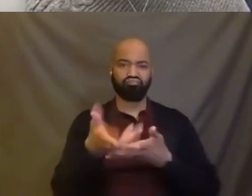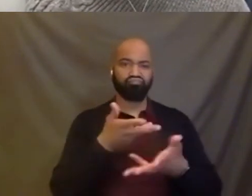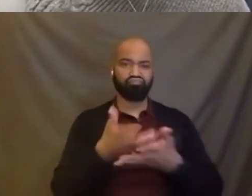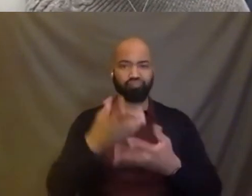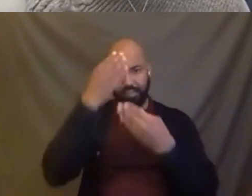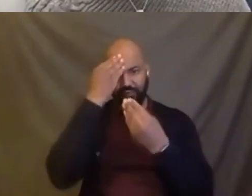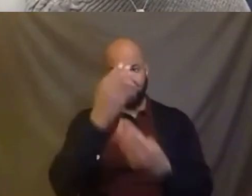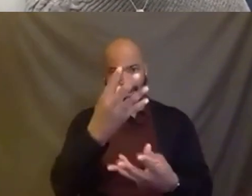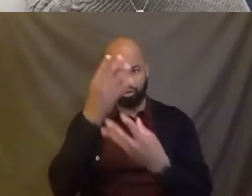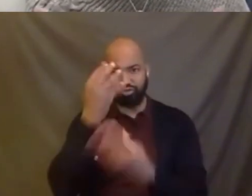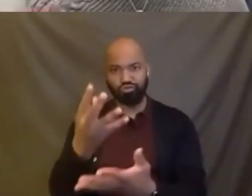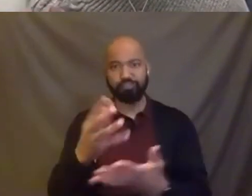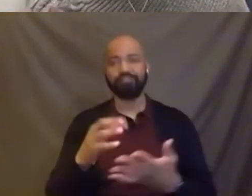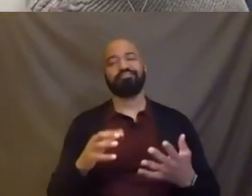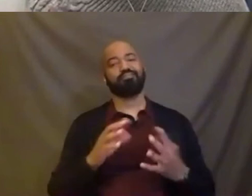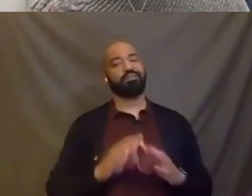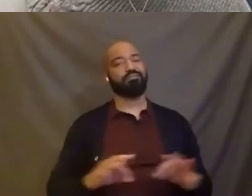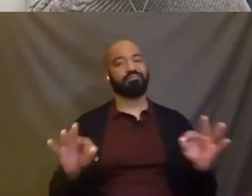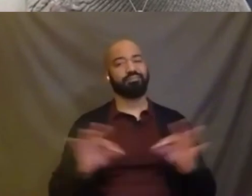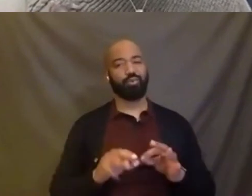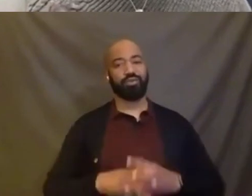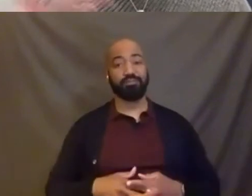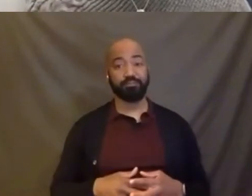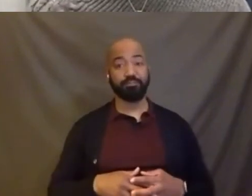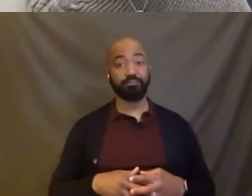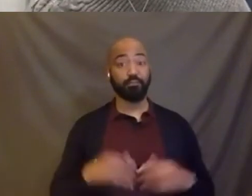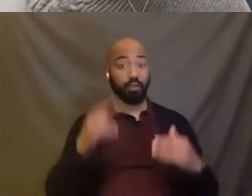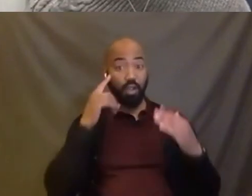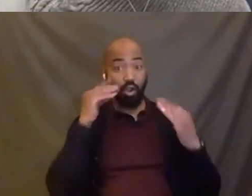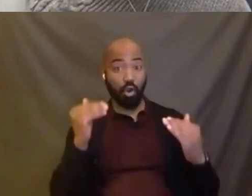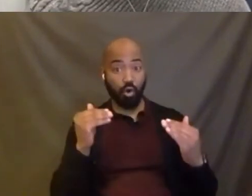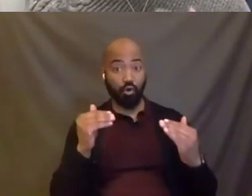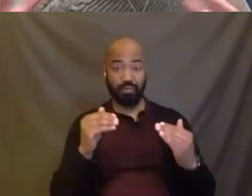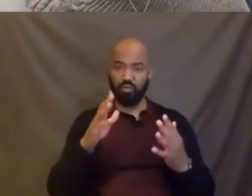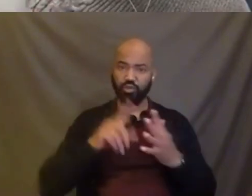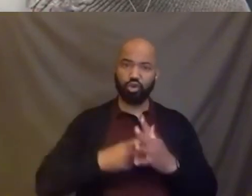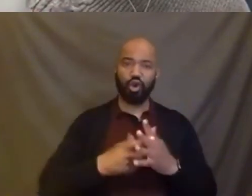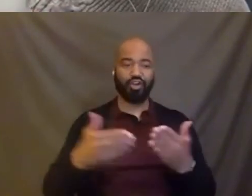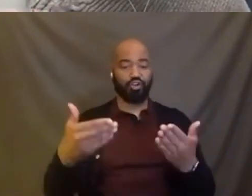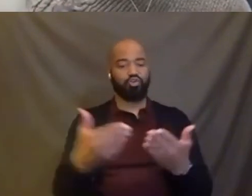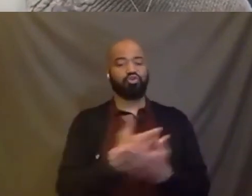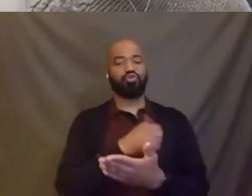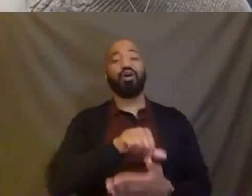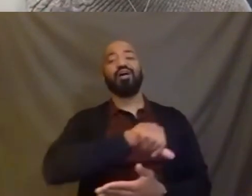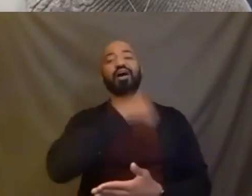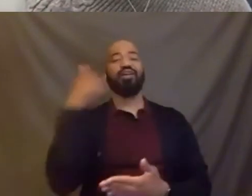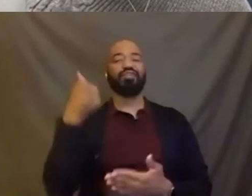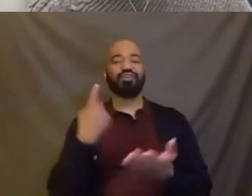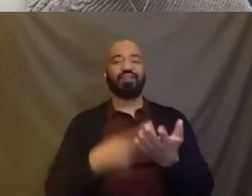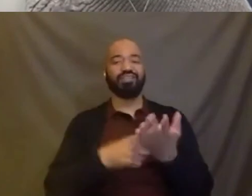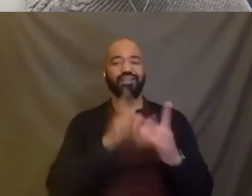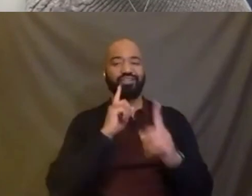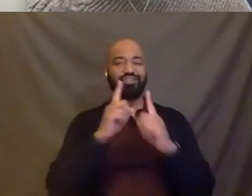is so valuable. And I'm hoping then that will precipitate other conversations outside of our circle tonight,